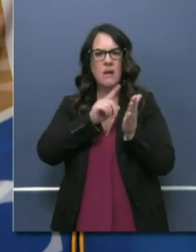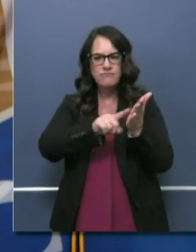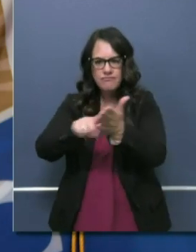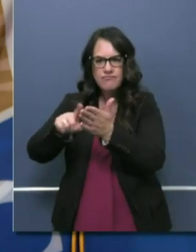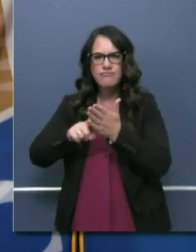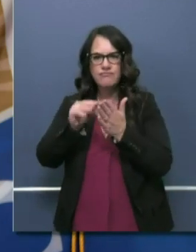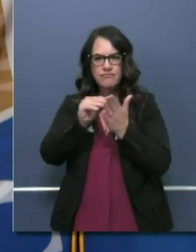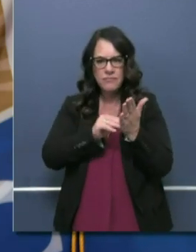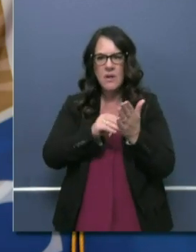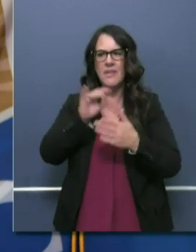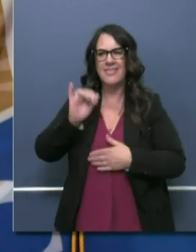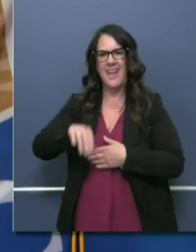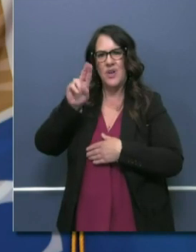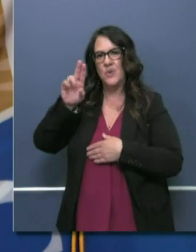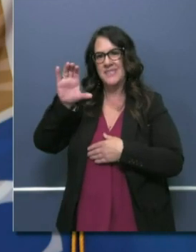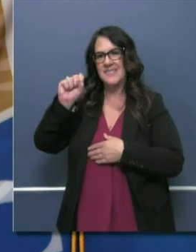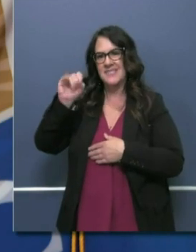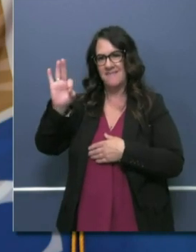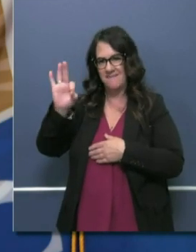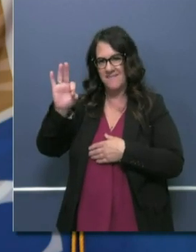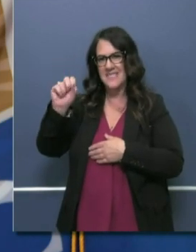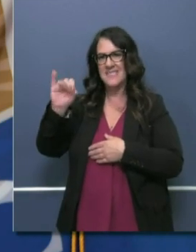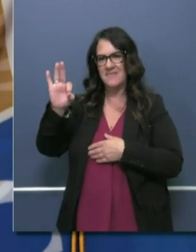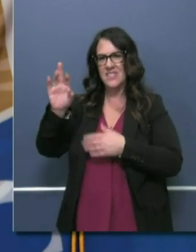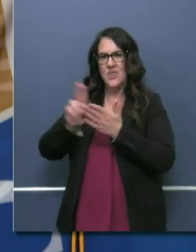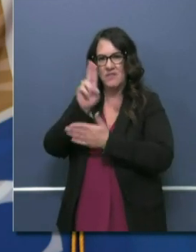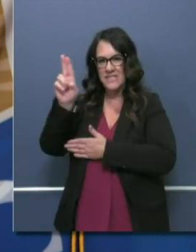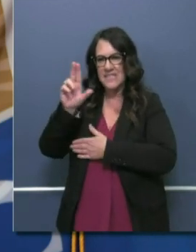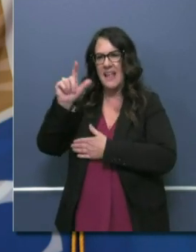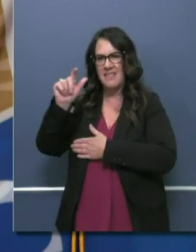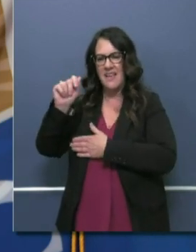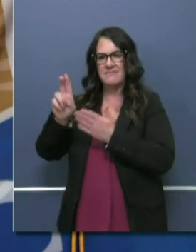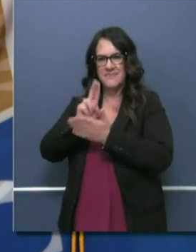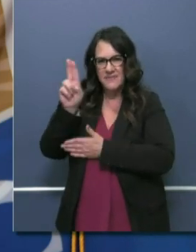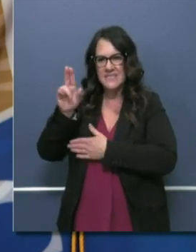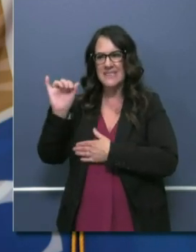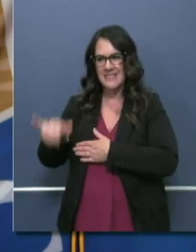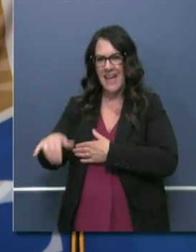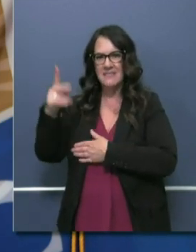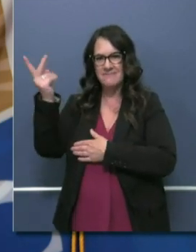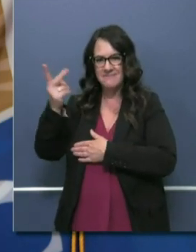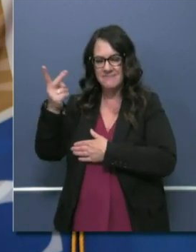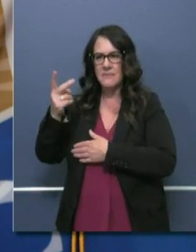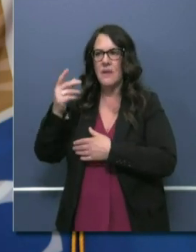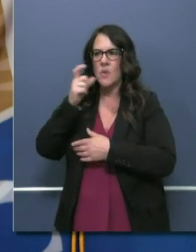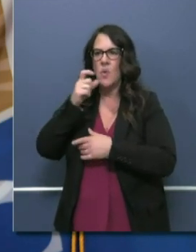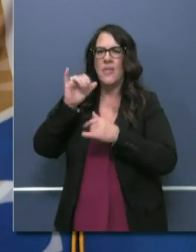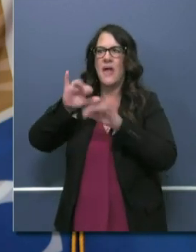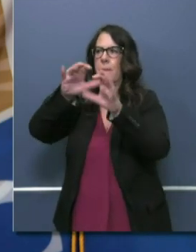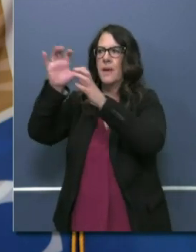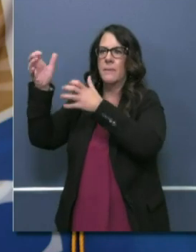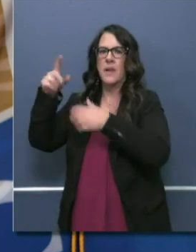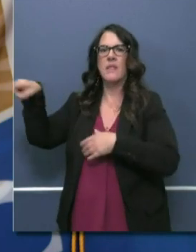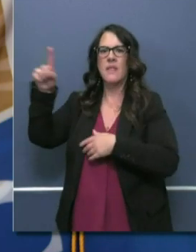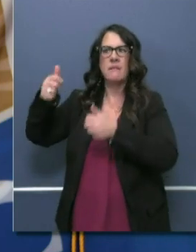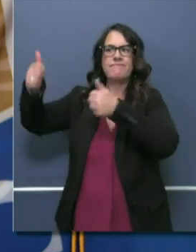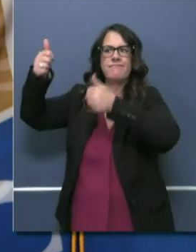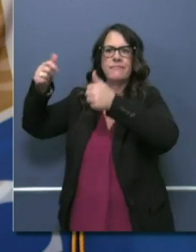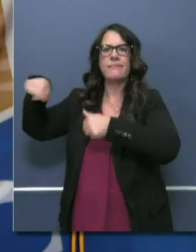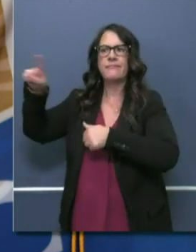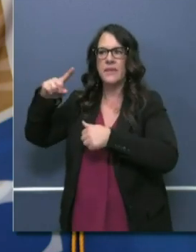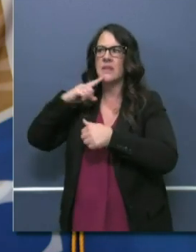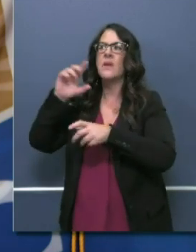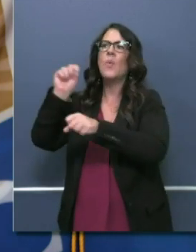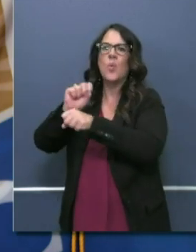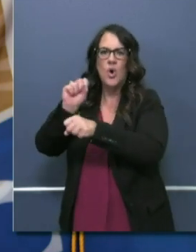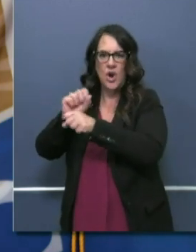UCSF, which is near and dear to me. It's a former mayor of San Francisco, for their partnership at the local level. They inspired subsequent